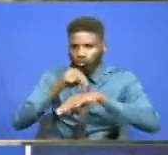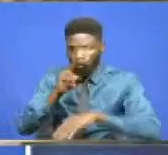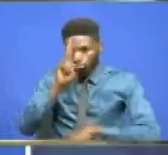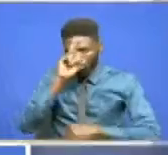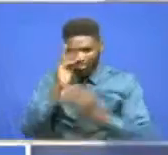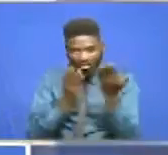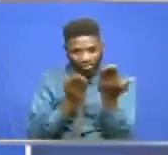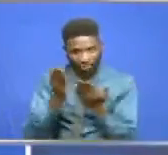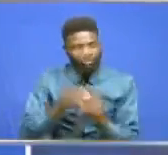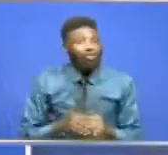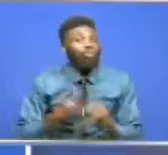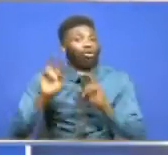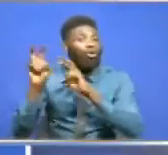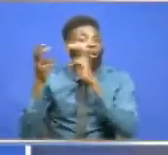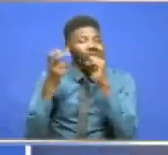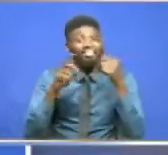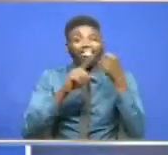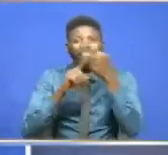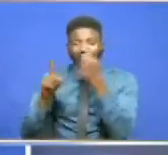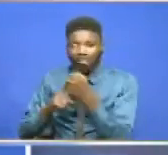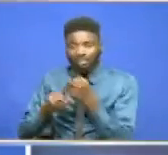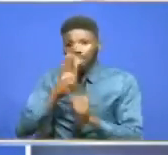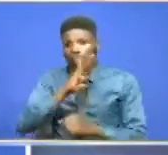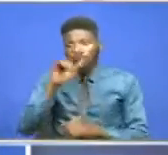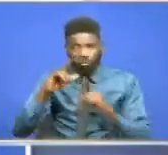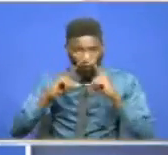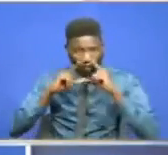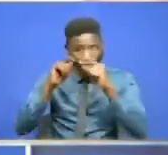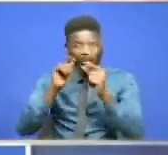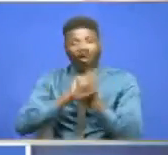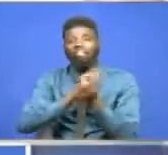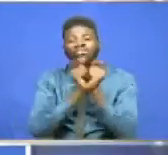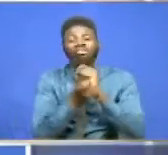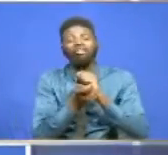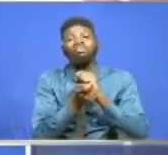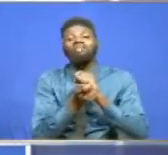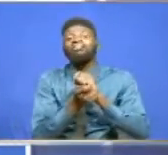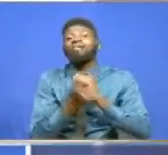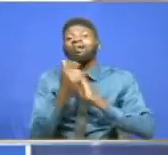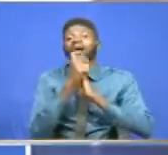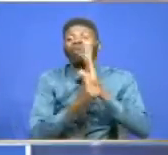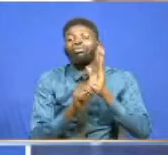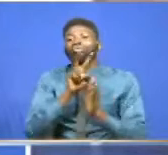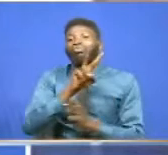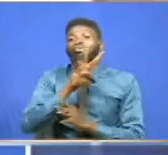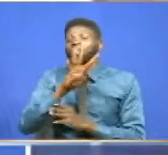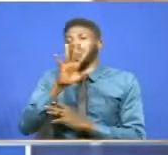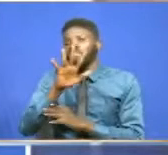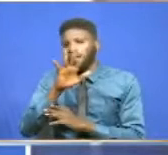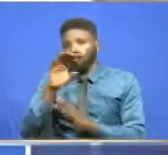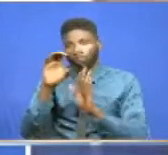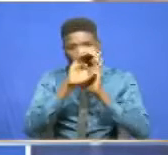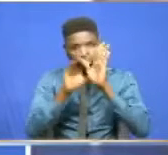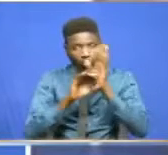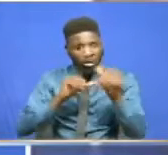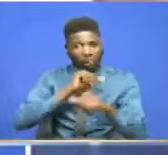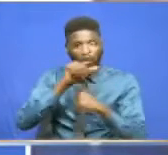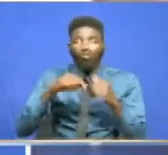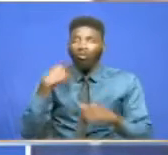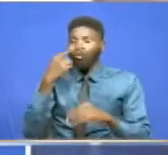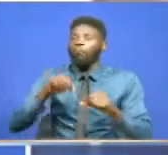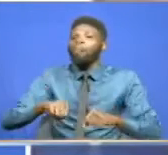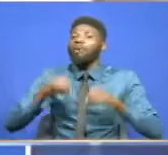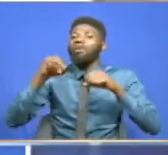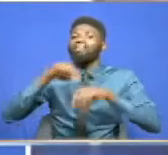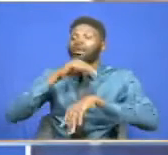Clause 66 of the bill proposes to amend Article 245 of the Constitution on the command of the National Police